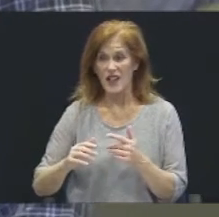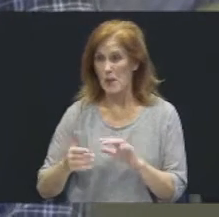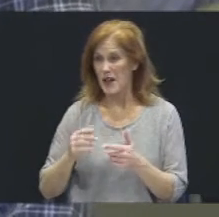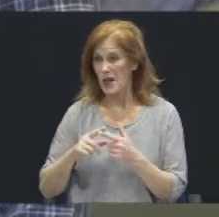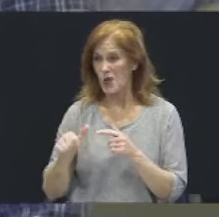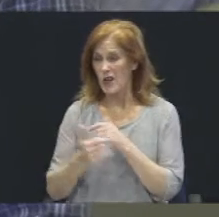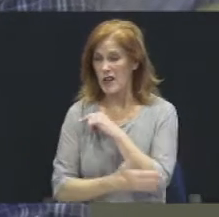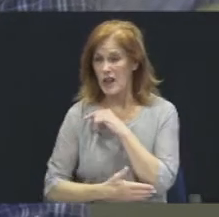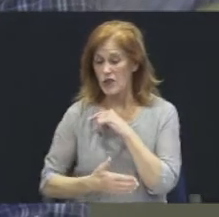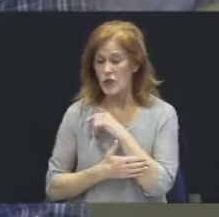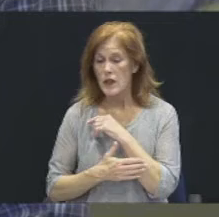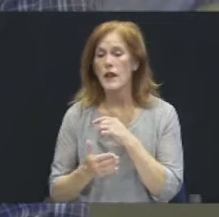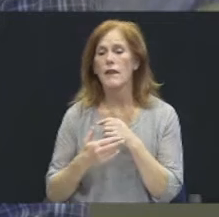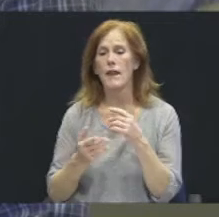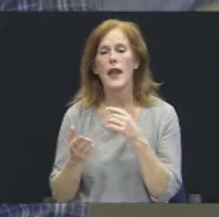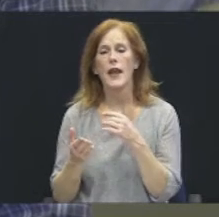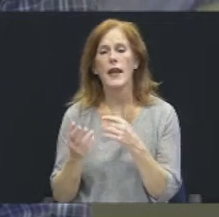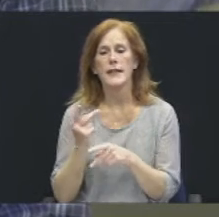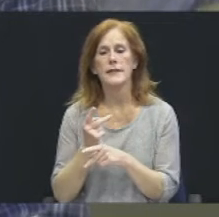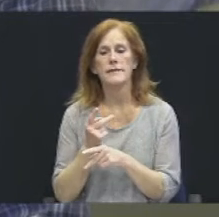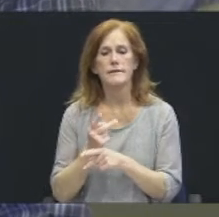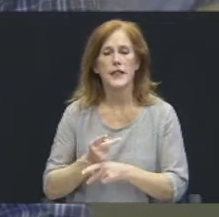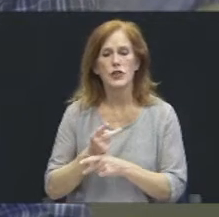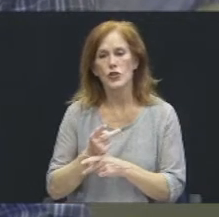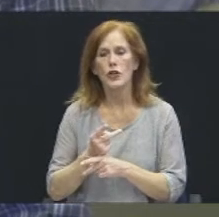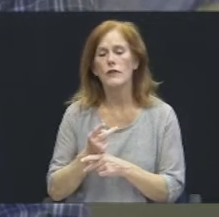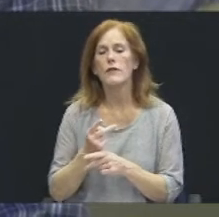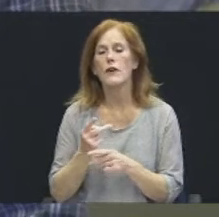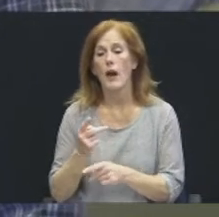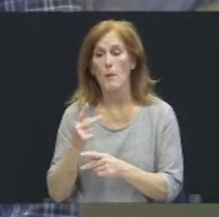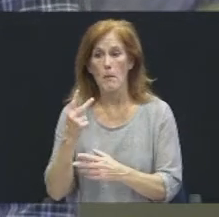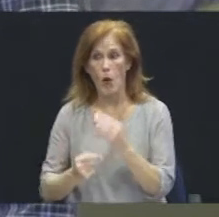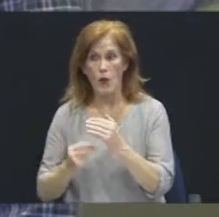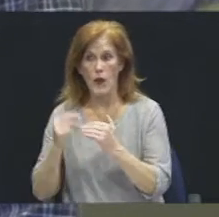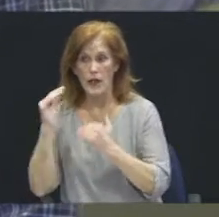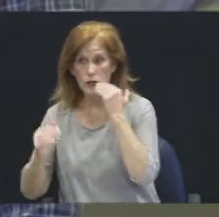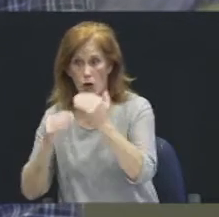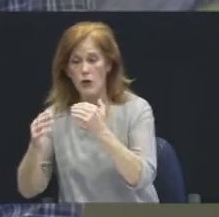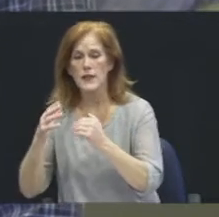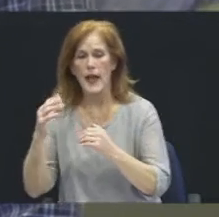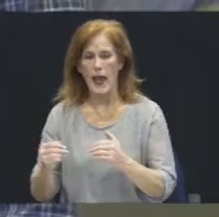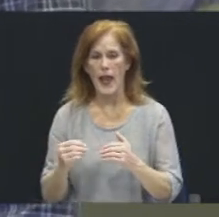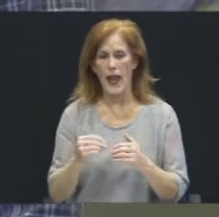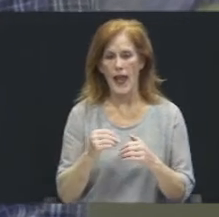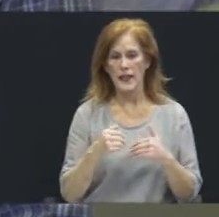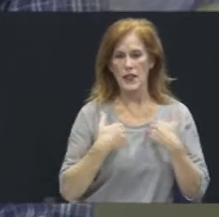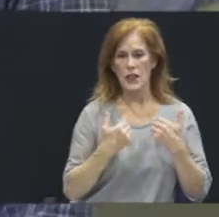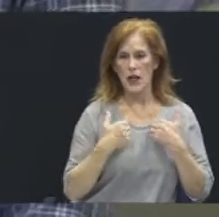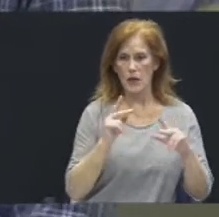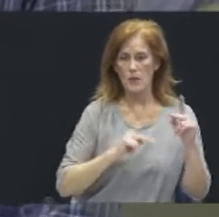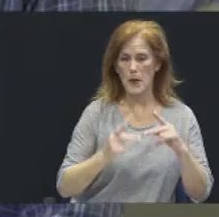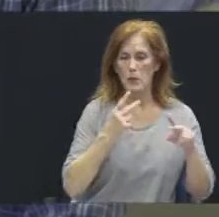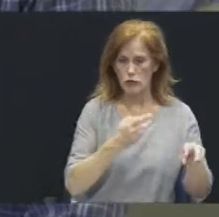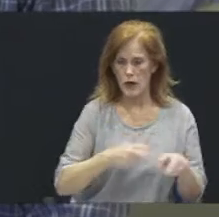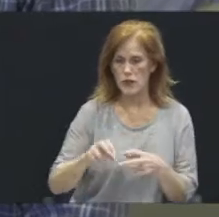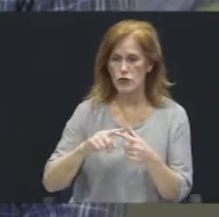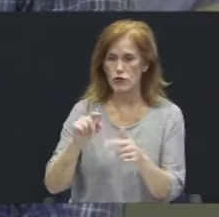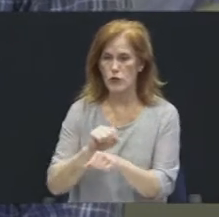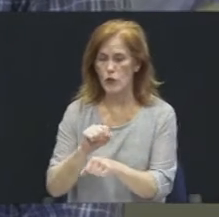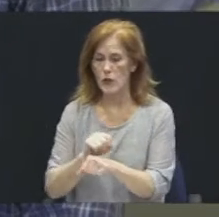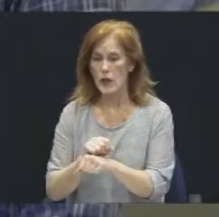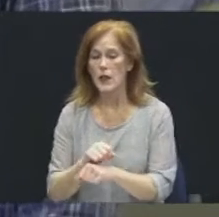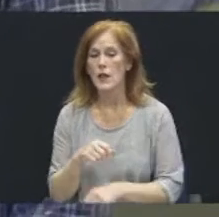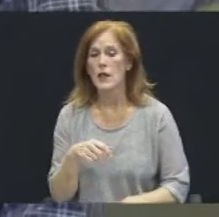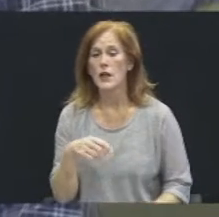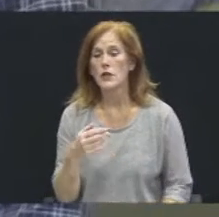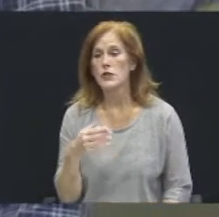service adults as well as transition age youth. So the program at UNMC in